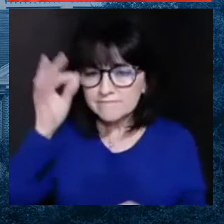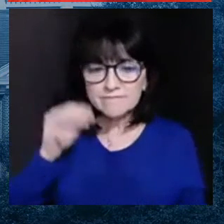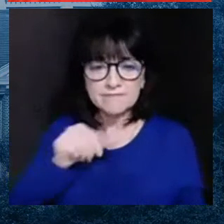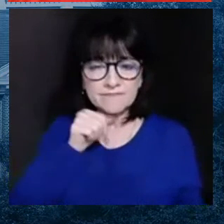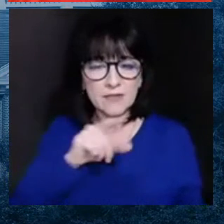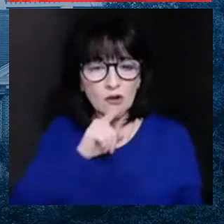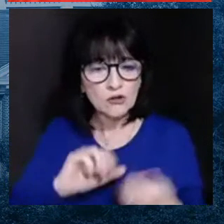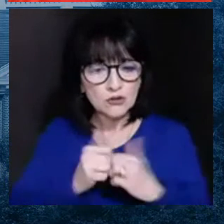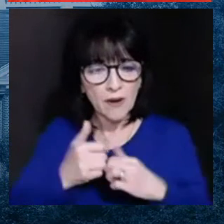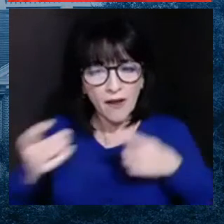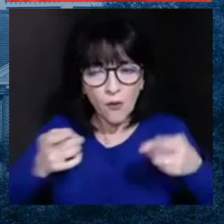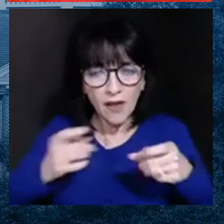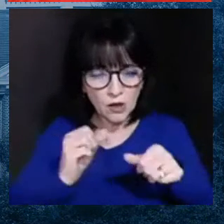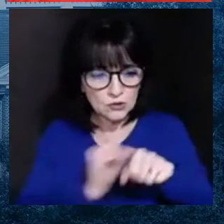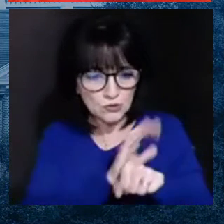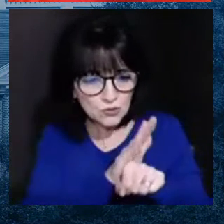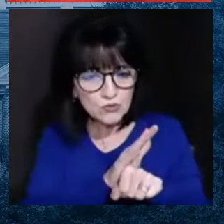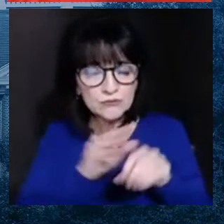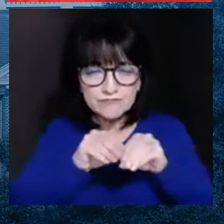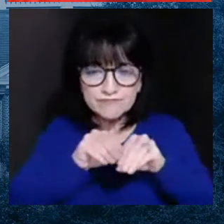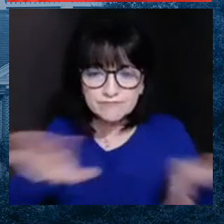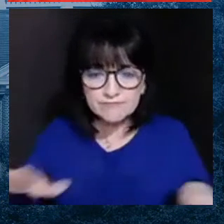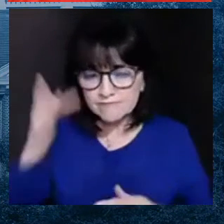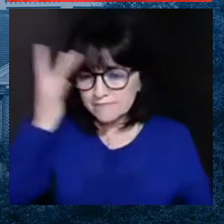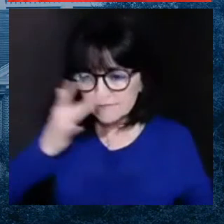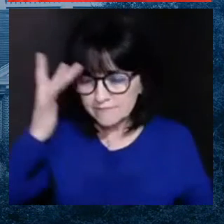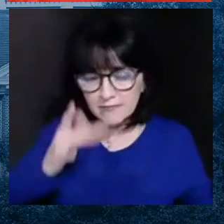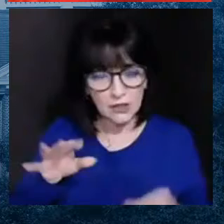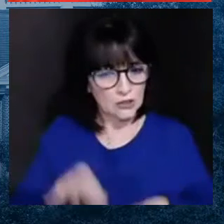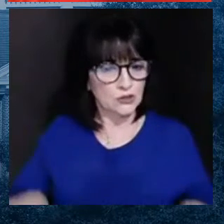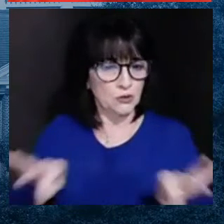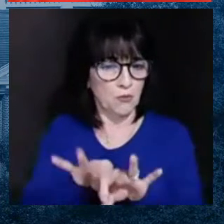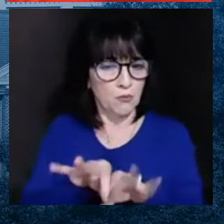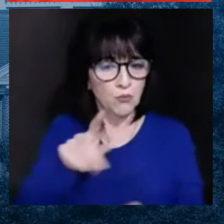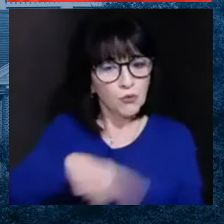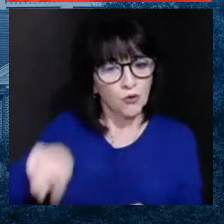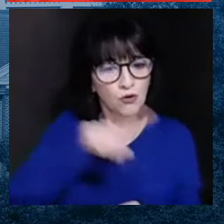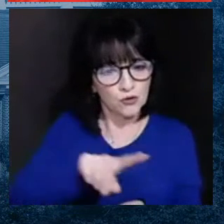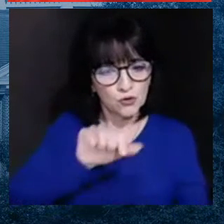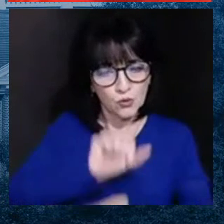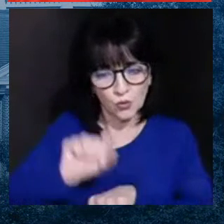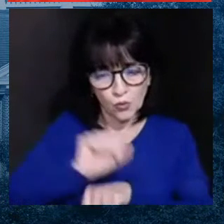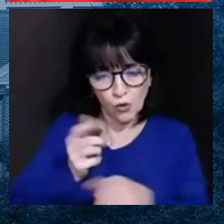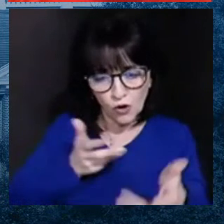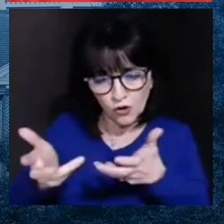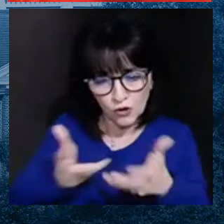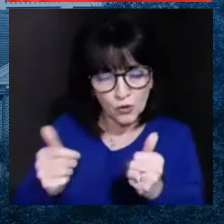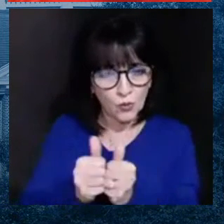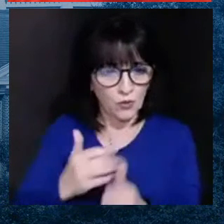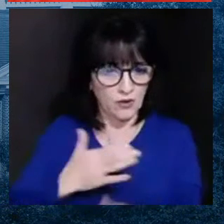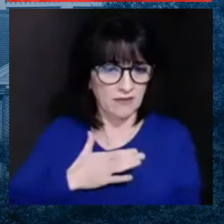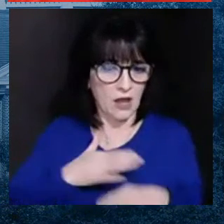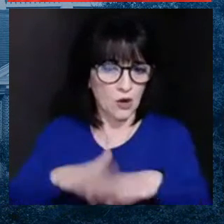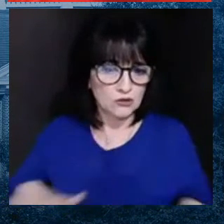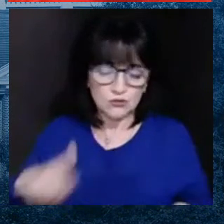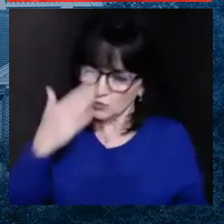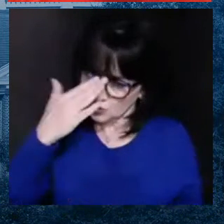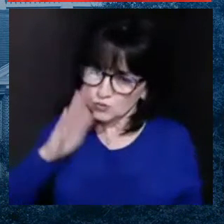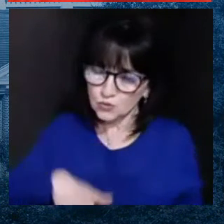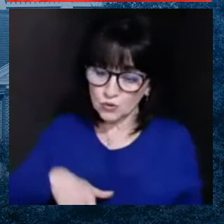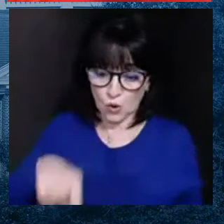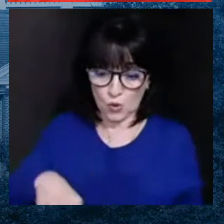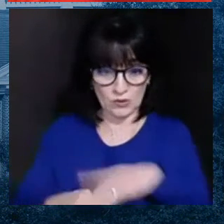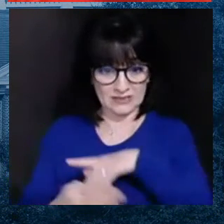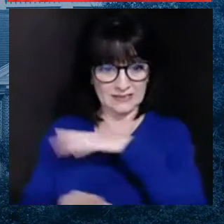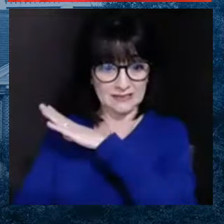important that you're working with our children. And when they go back to school in September, you're going to have a big challenge. And